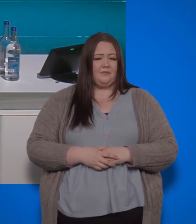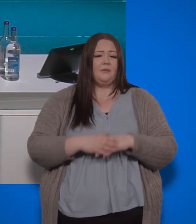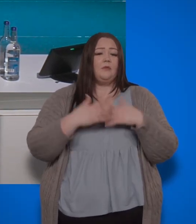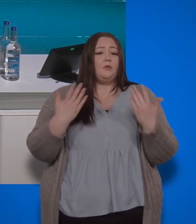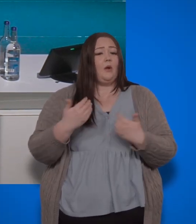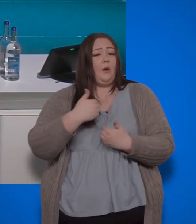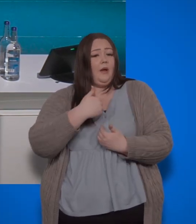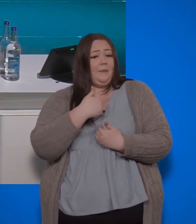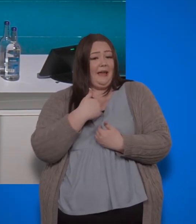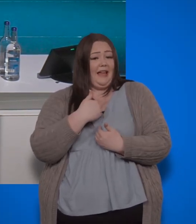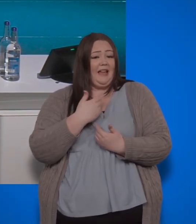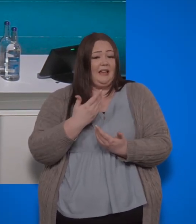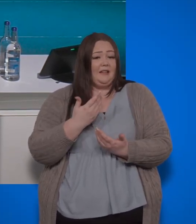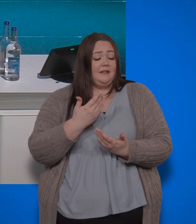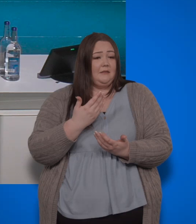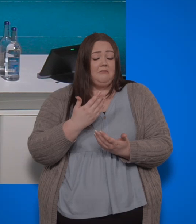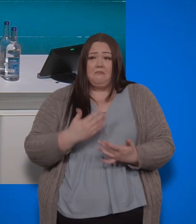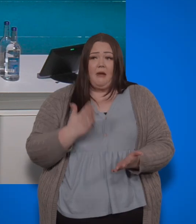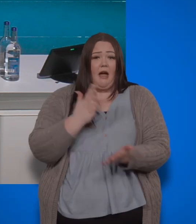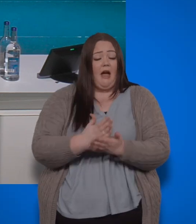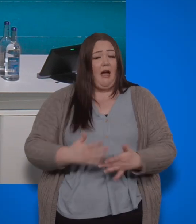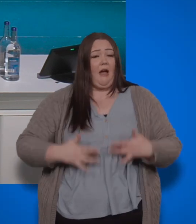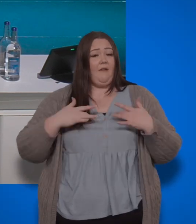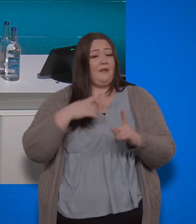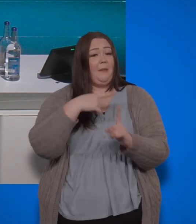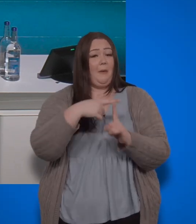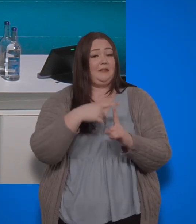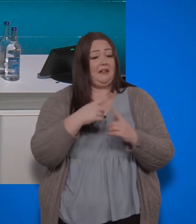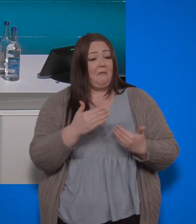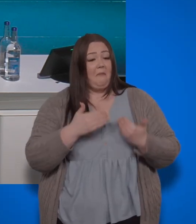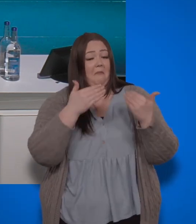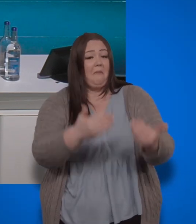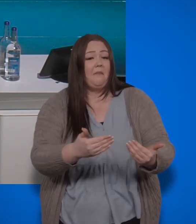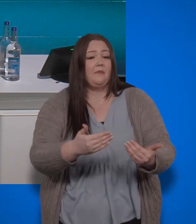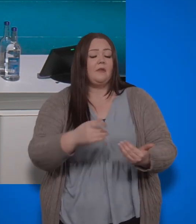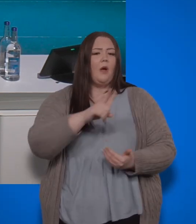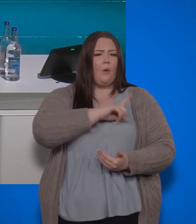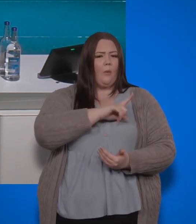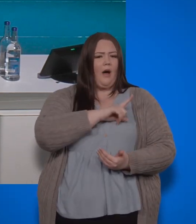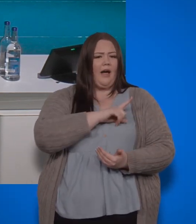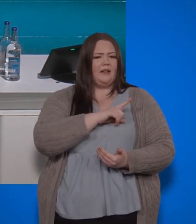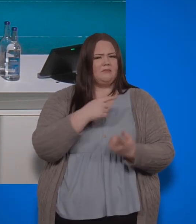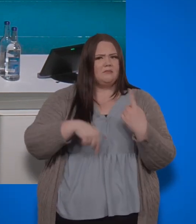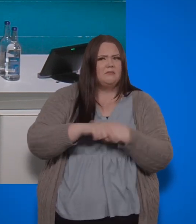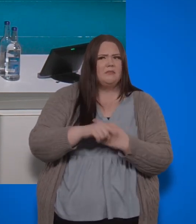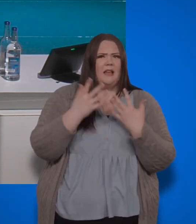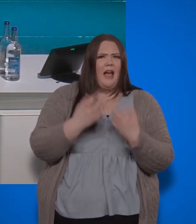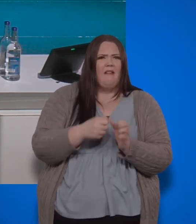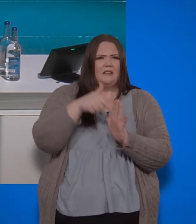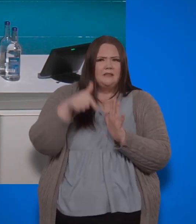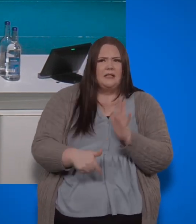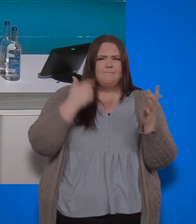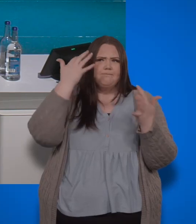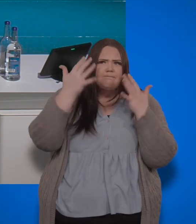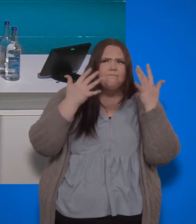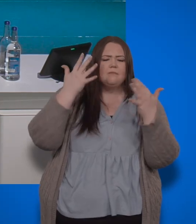and so I am actually quite optimistic, because I think that as we think